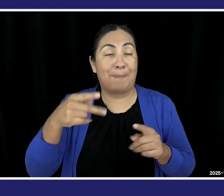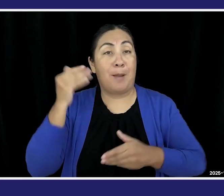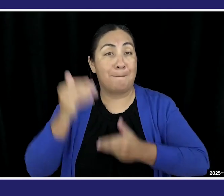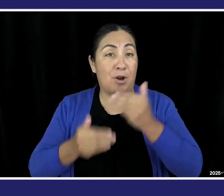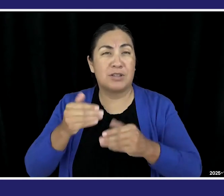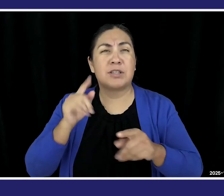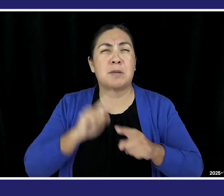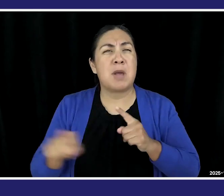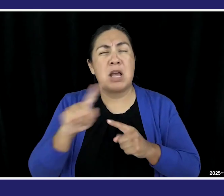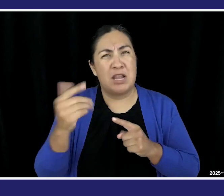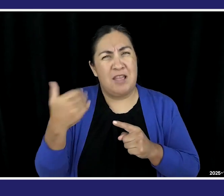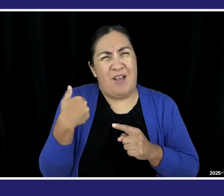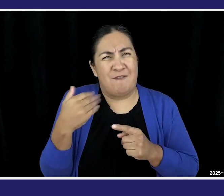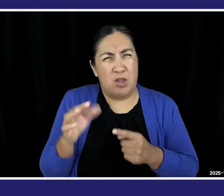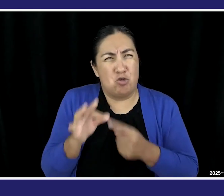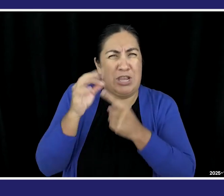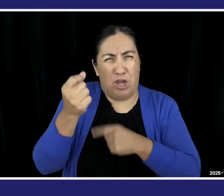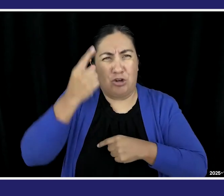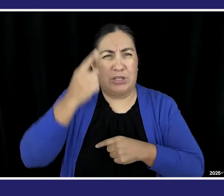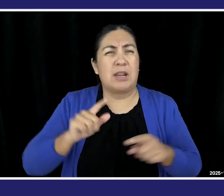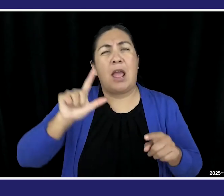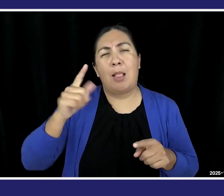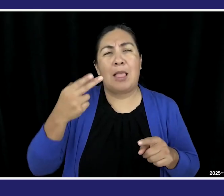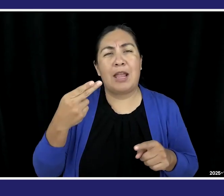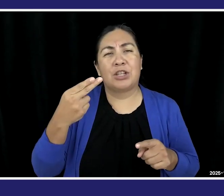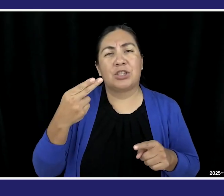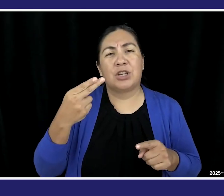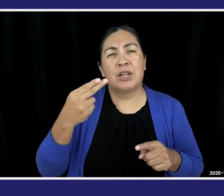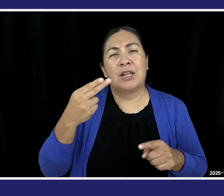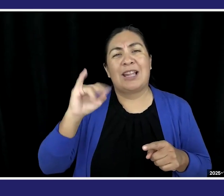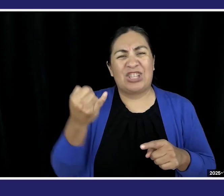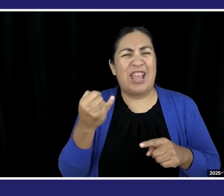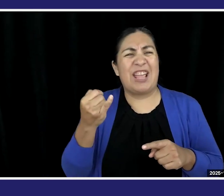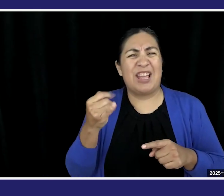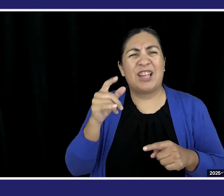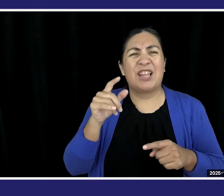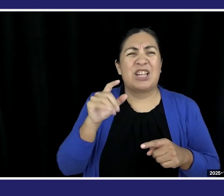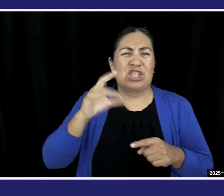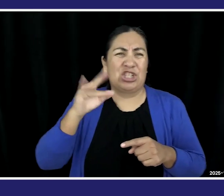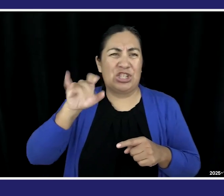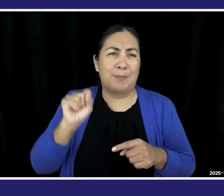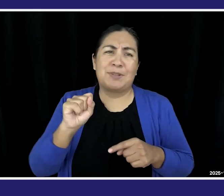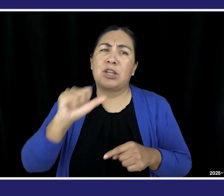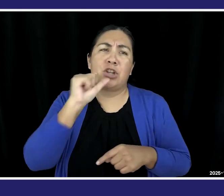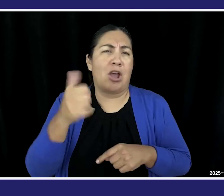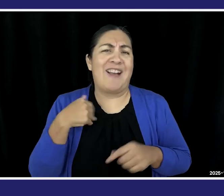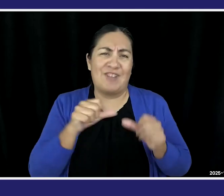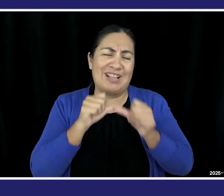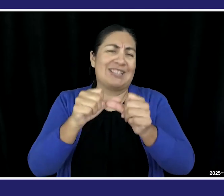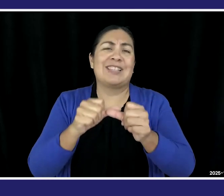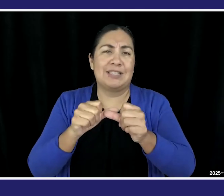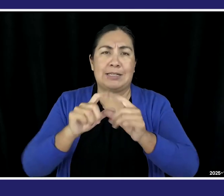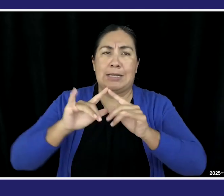of LHJ CHAs and CHIPs, they're not on a consistent synchronized statewide timeline. And so